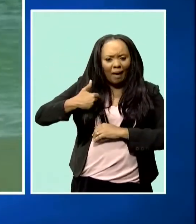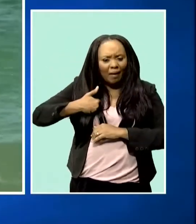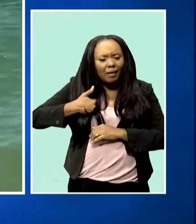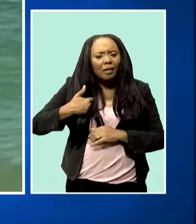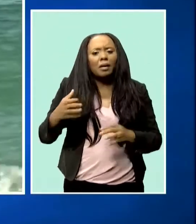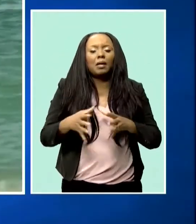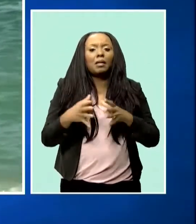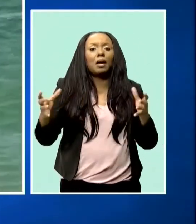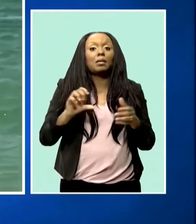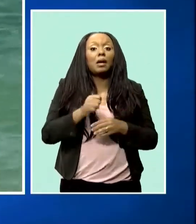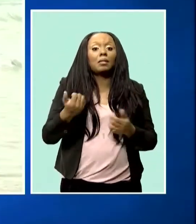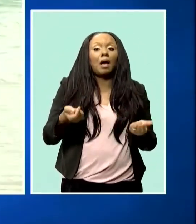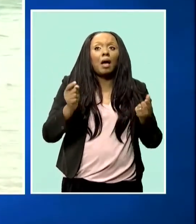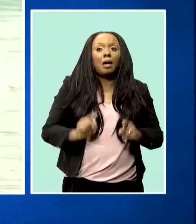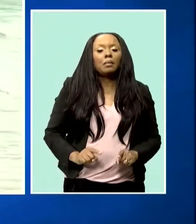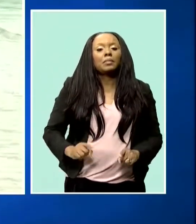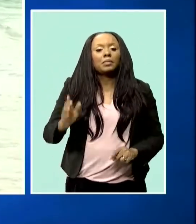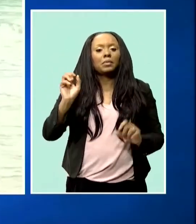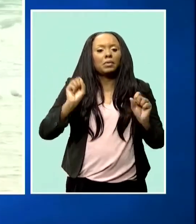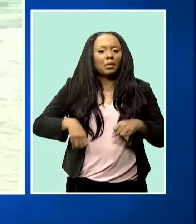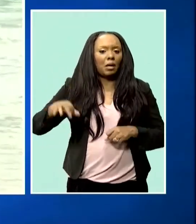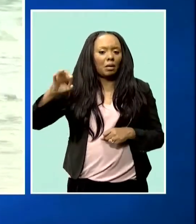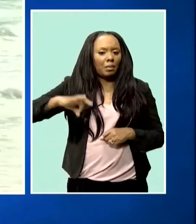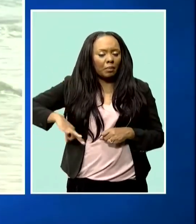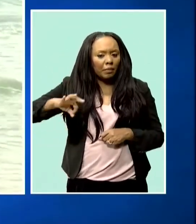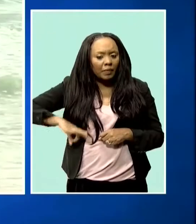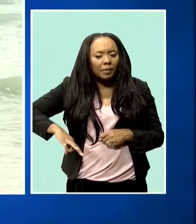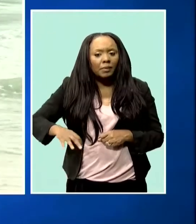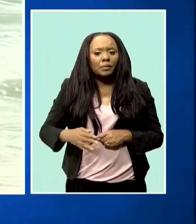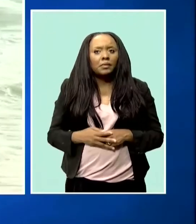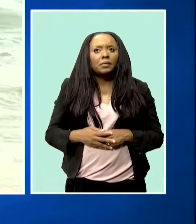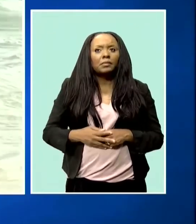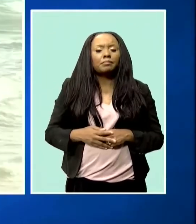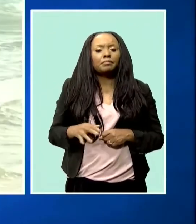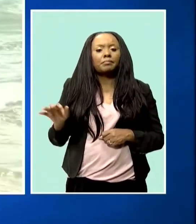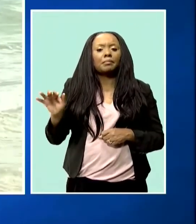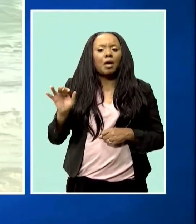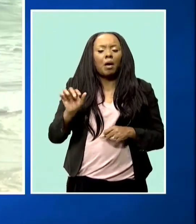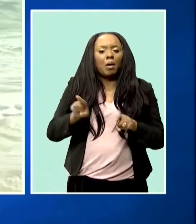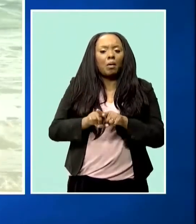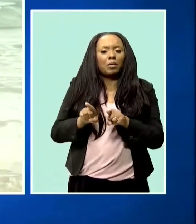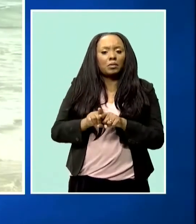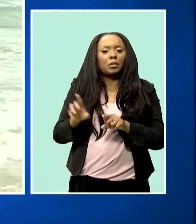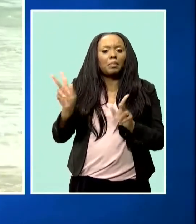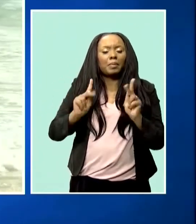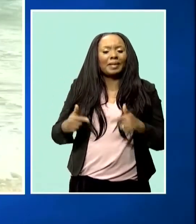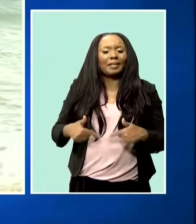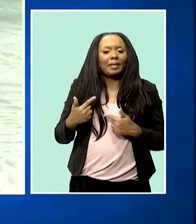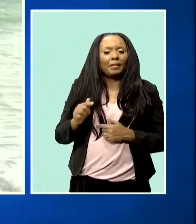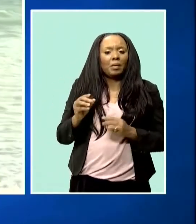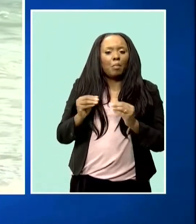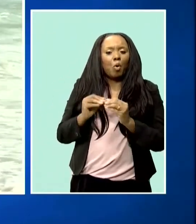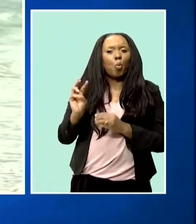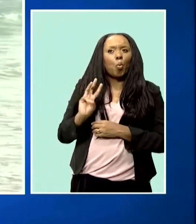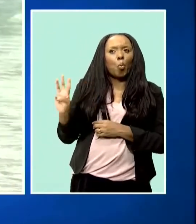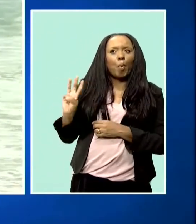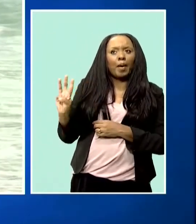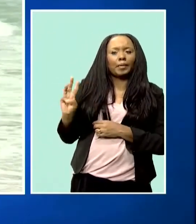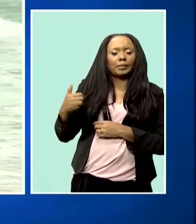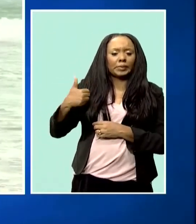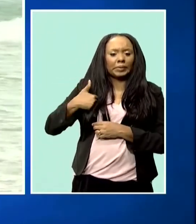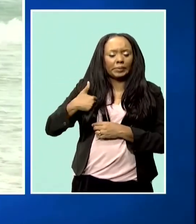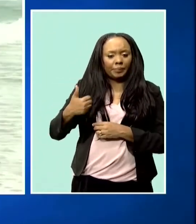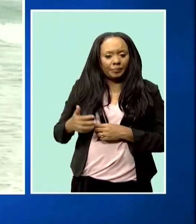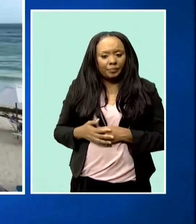domestic developments stand to benefit the sector, particularly out of Western Canada. The opportunity for us to